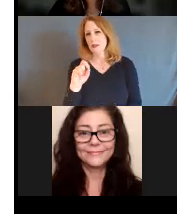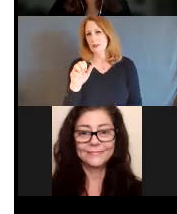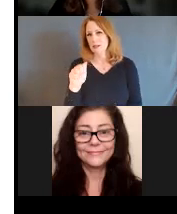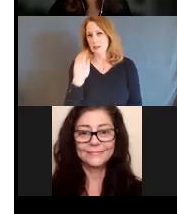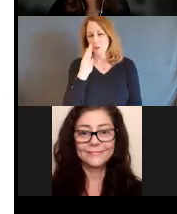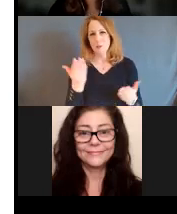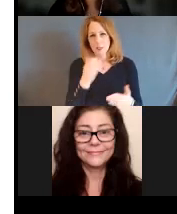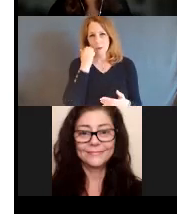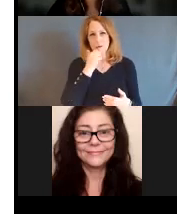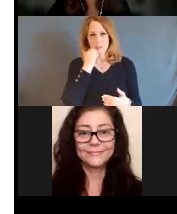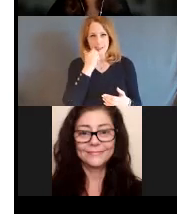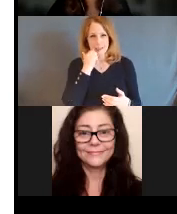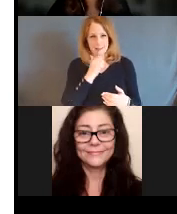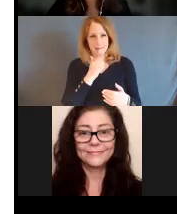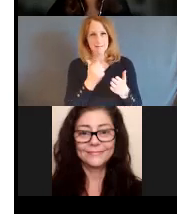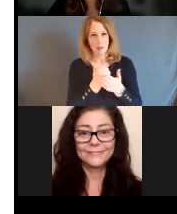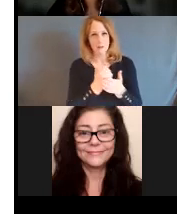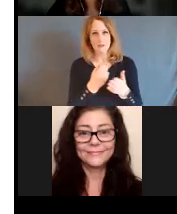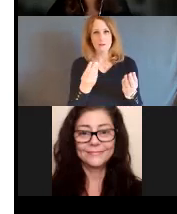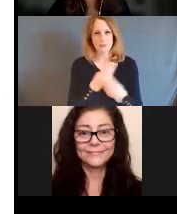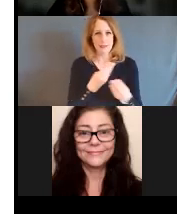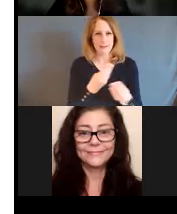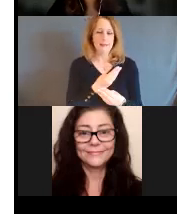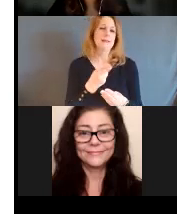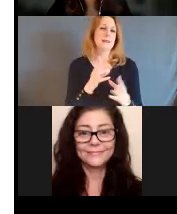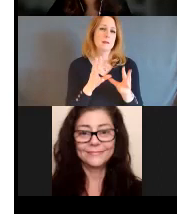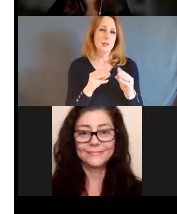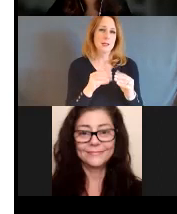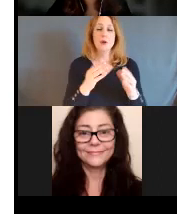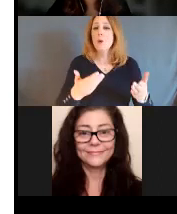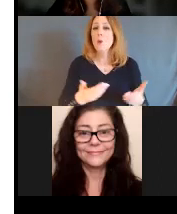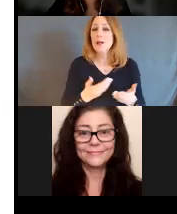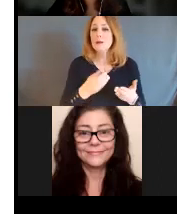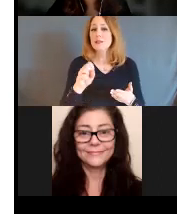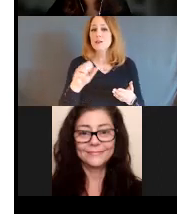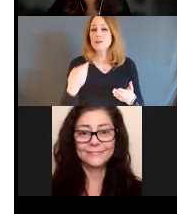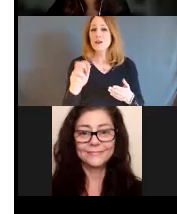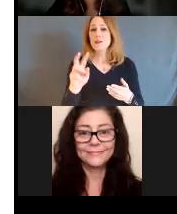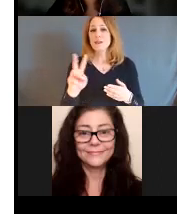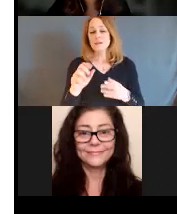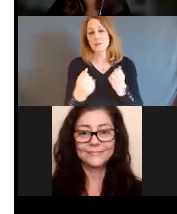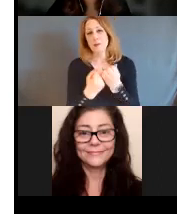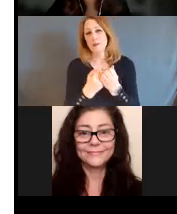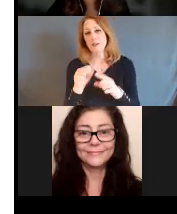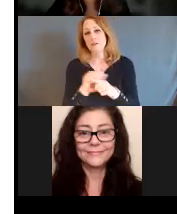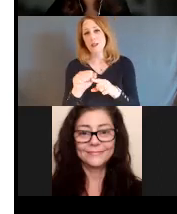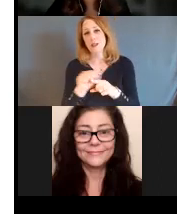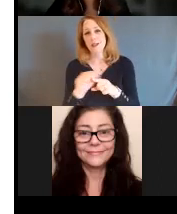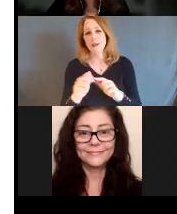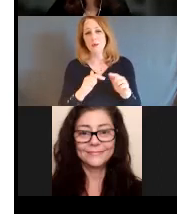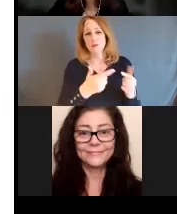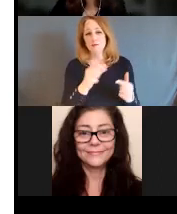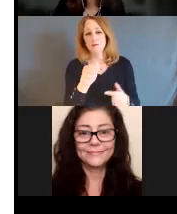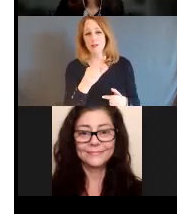to facilitate those. So again, welcome to Sexual Assault Victim Advocate Training. And Alyssa, I'm going to turn it over to